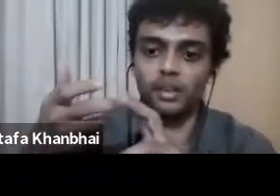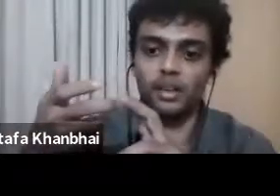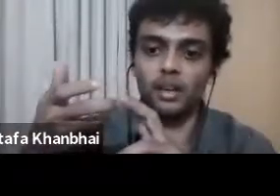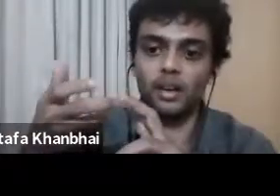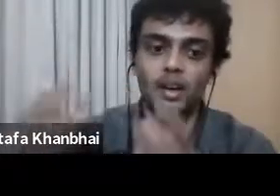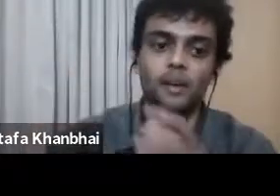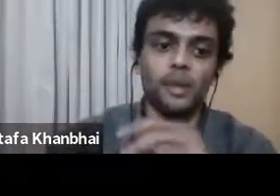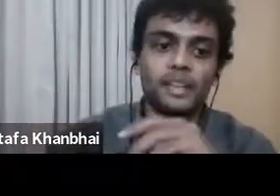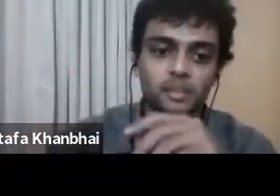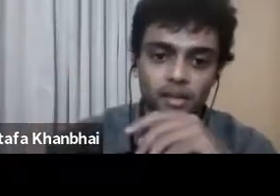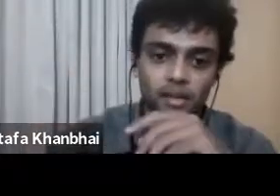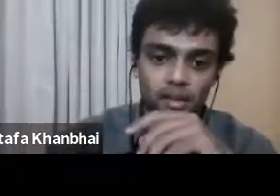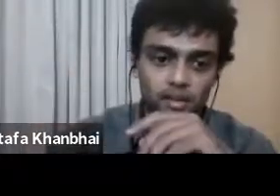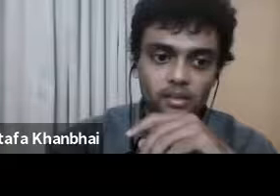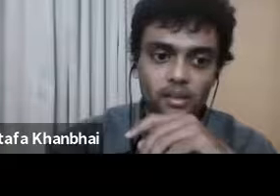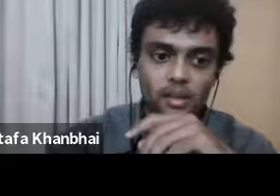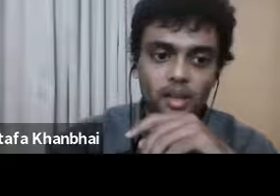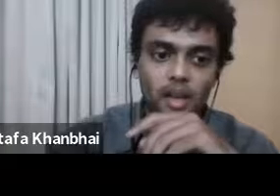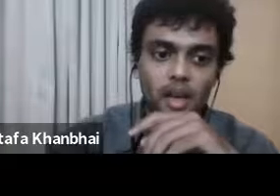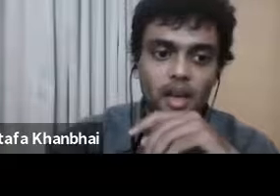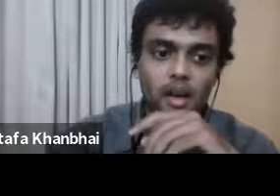of asymmetrical.